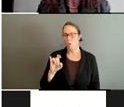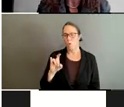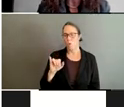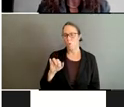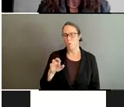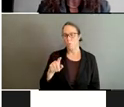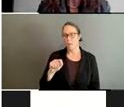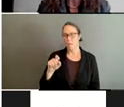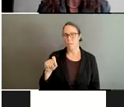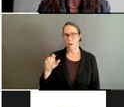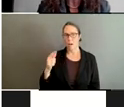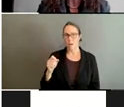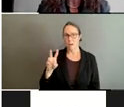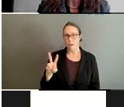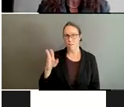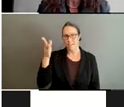www.godirect.gov/GPW.